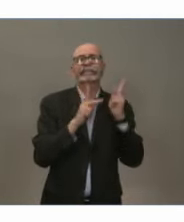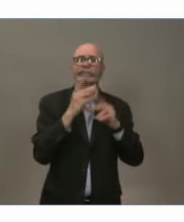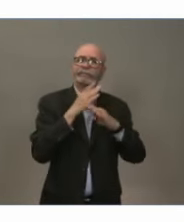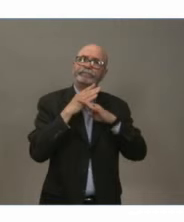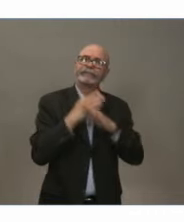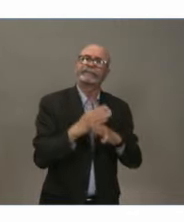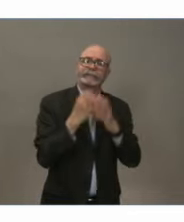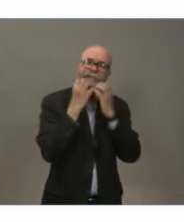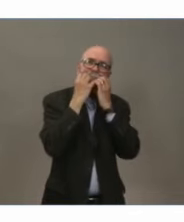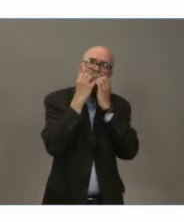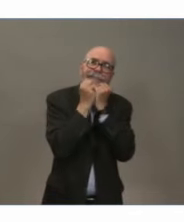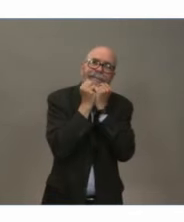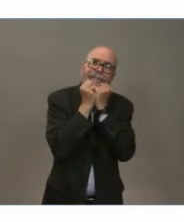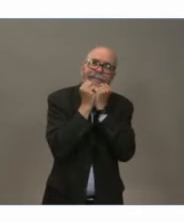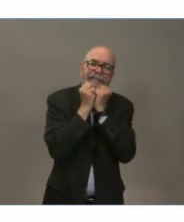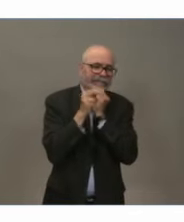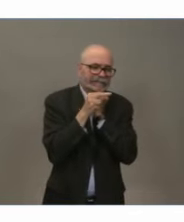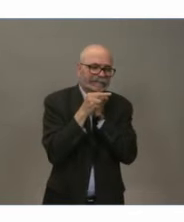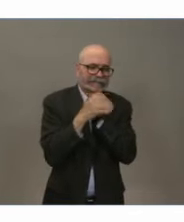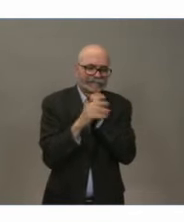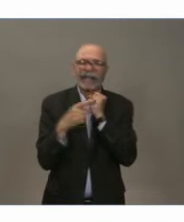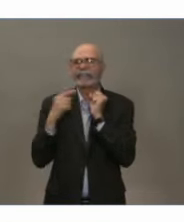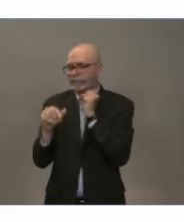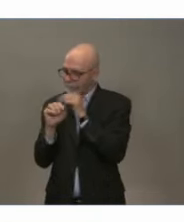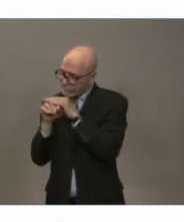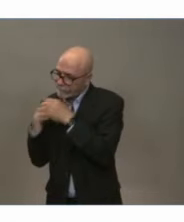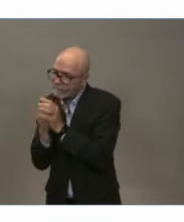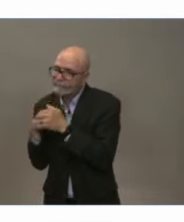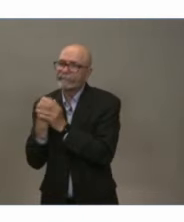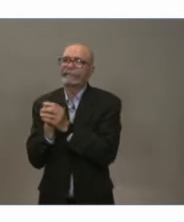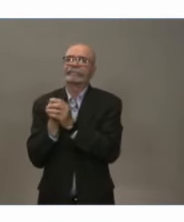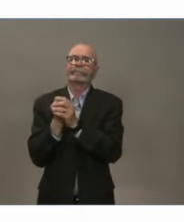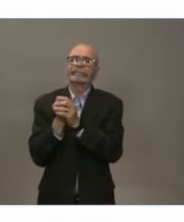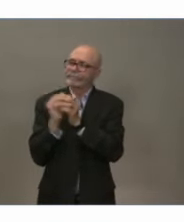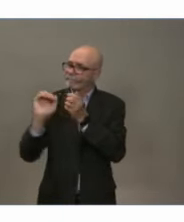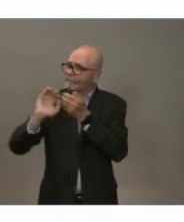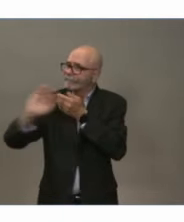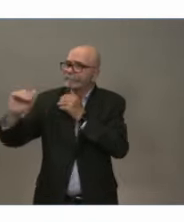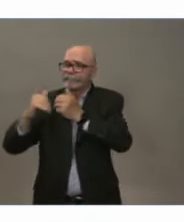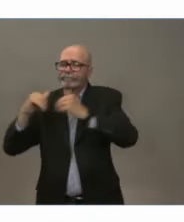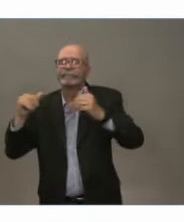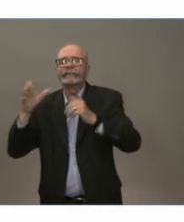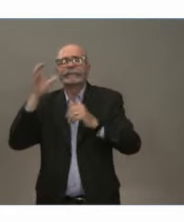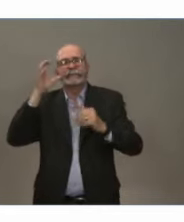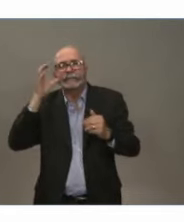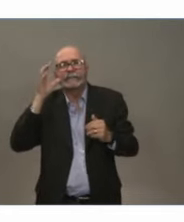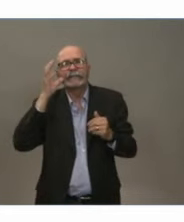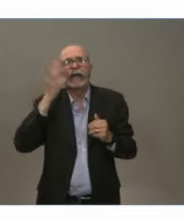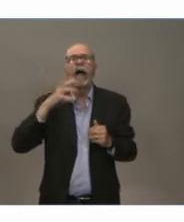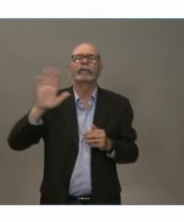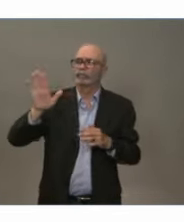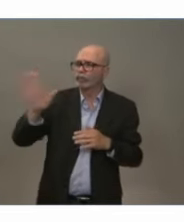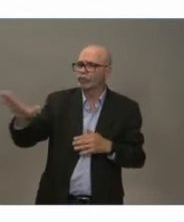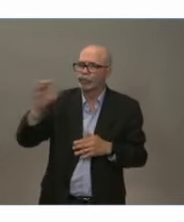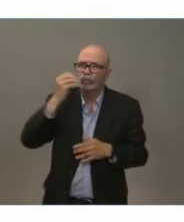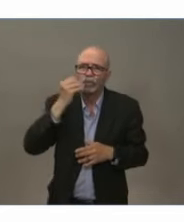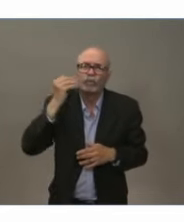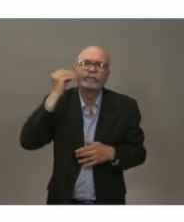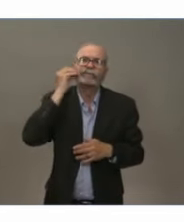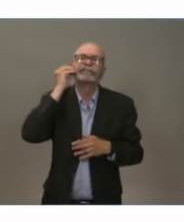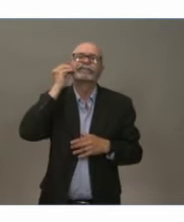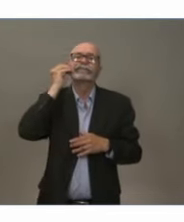distance yourself, wash your hands, stay away from others, not only protects you, protect your community and the vulnerable people in the community. That's why I